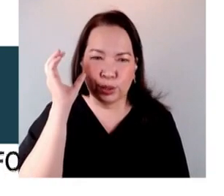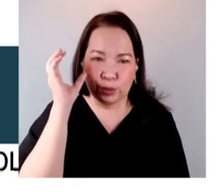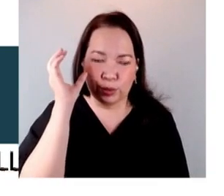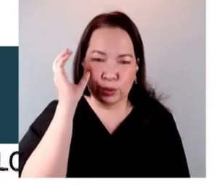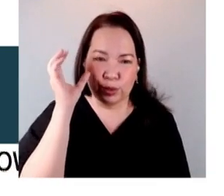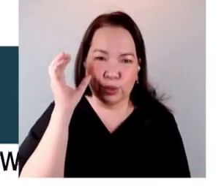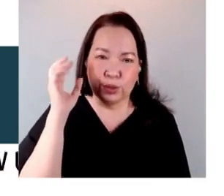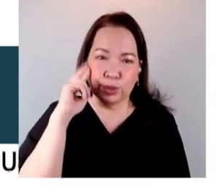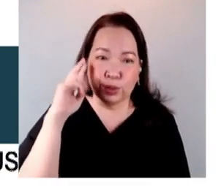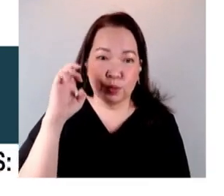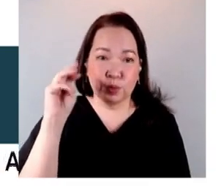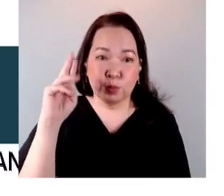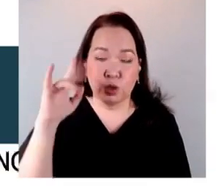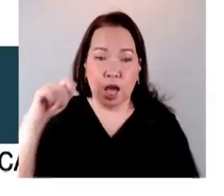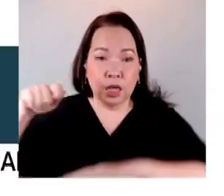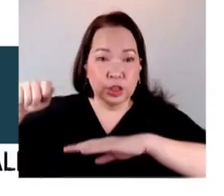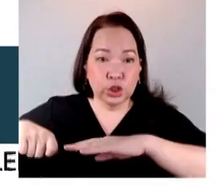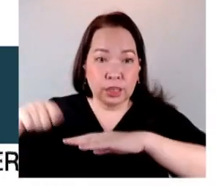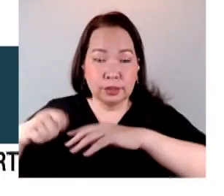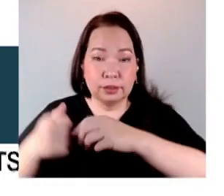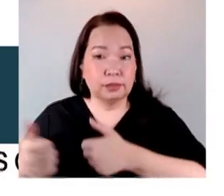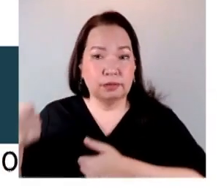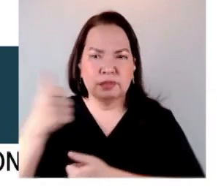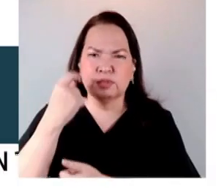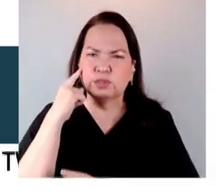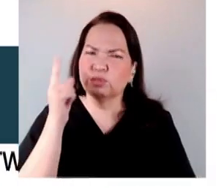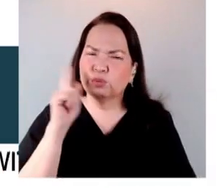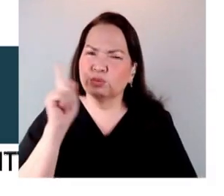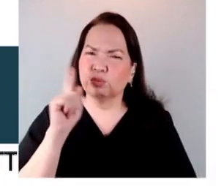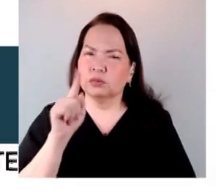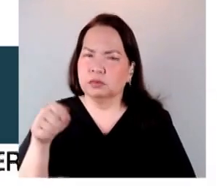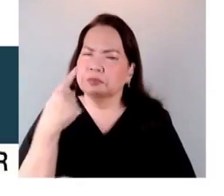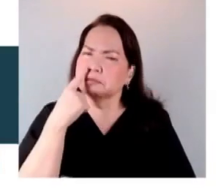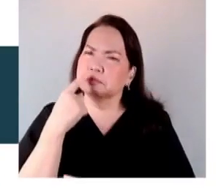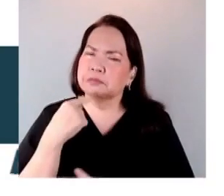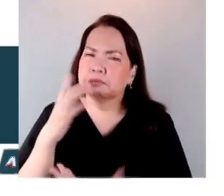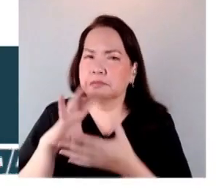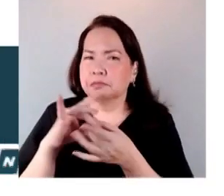concept, the idea of the expansion of the role of the PCGG, Attorney Carranza.